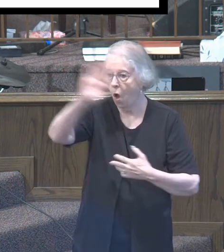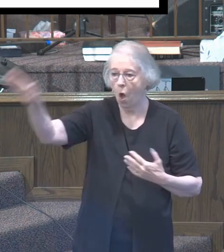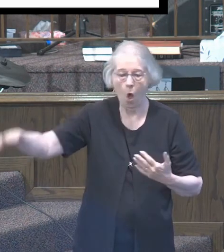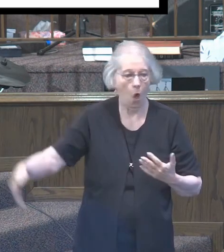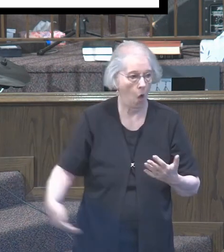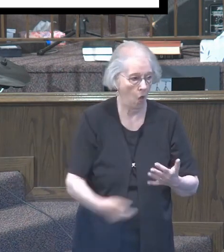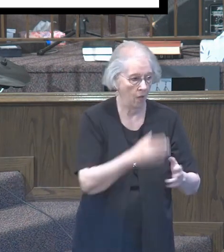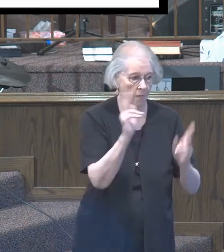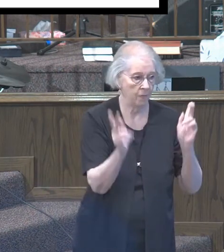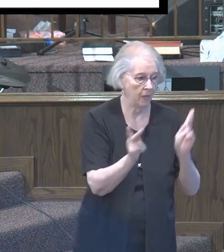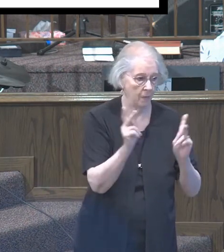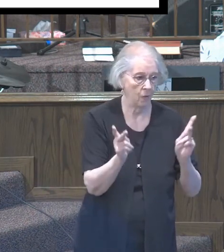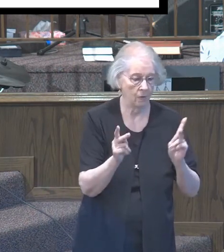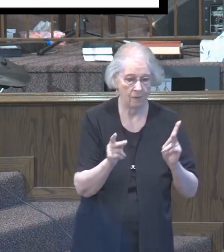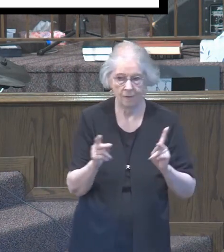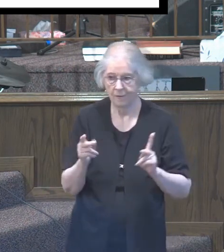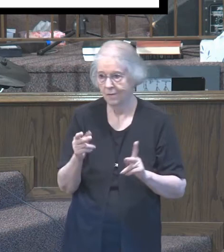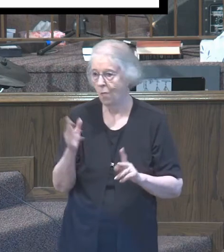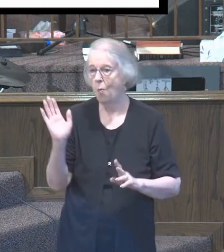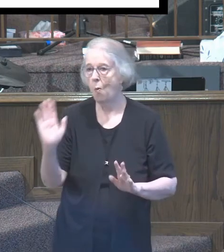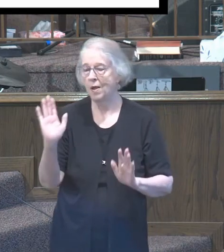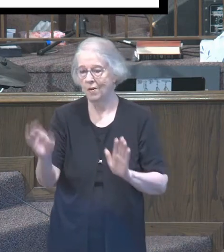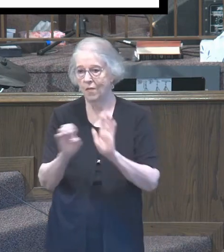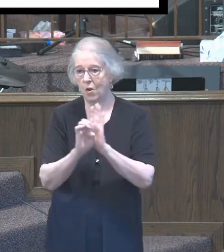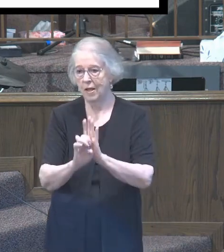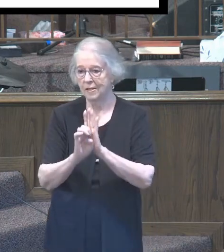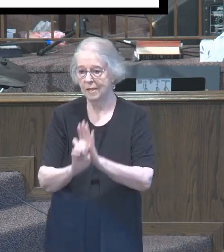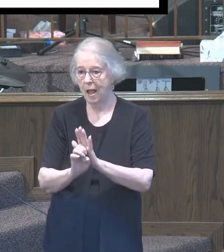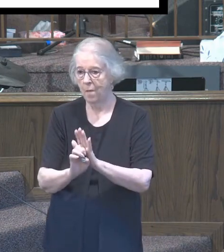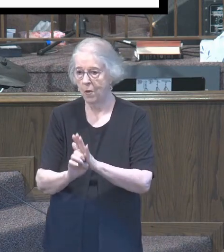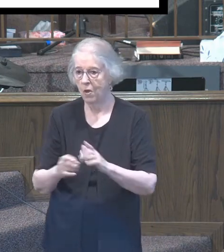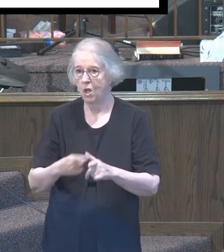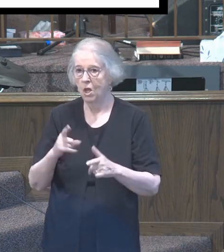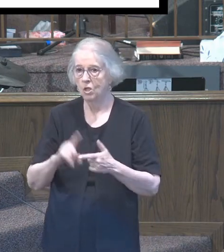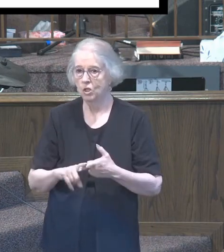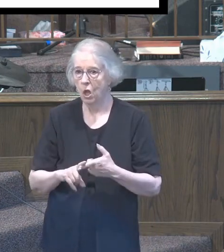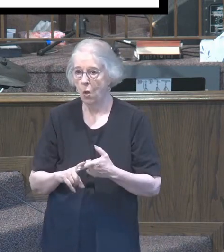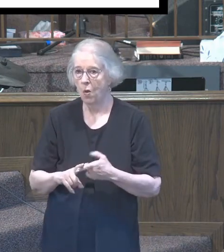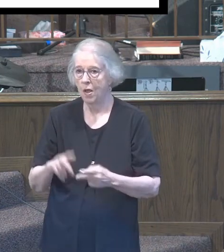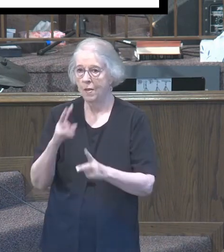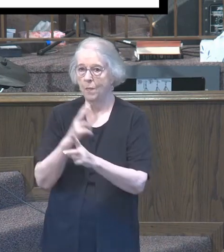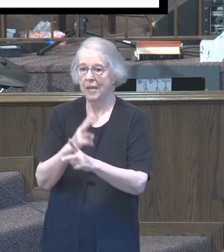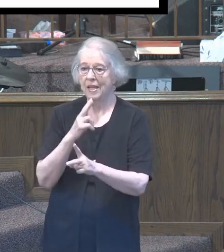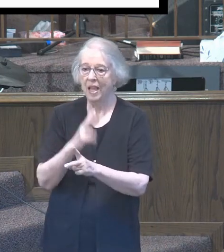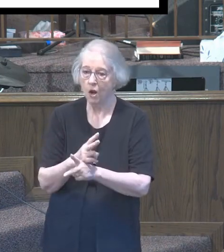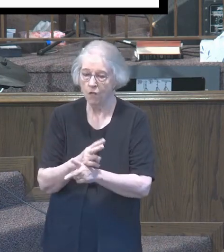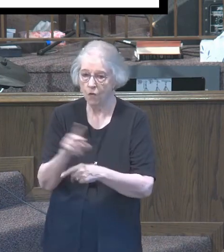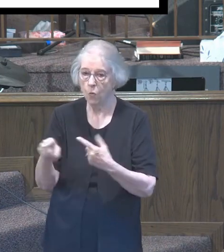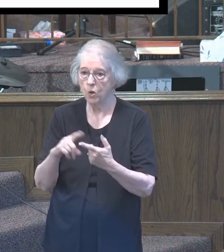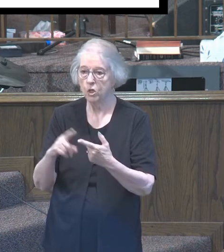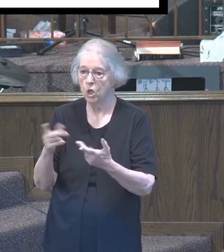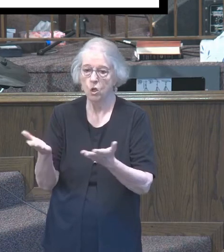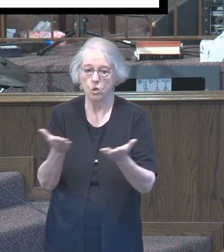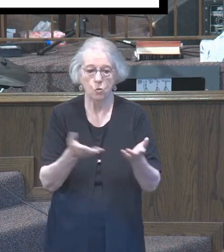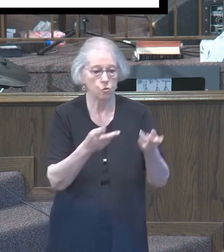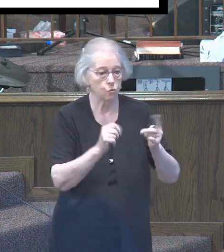you. Be especially careful when you're trying to be good so that you don't make a performance out of it. It